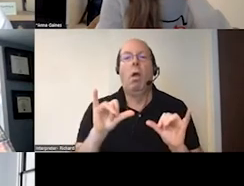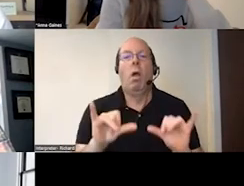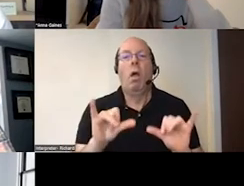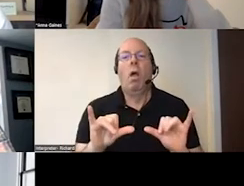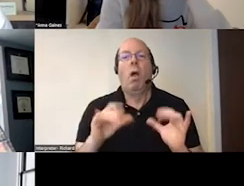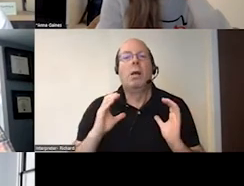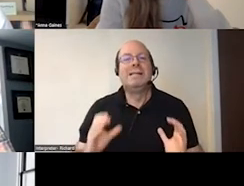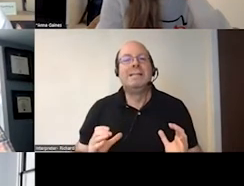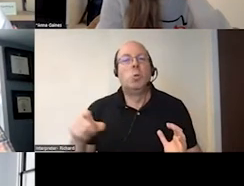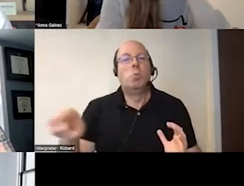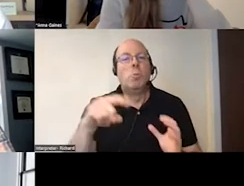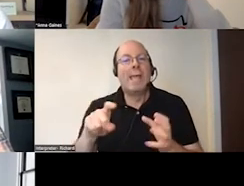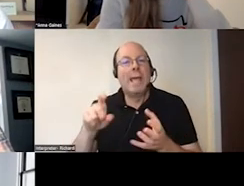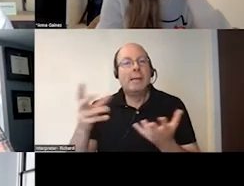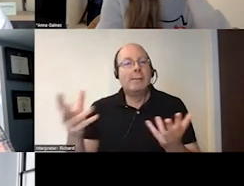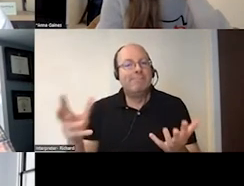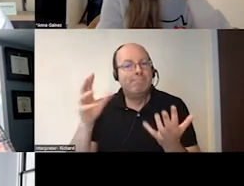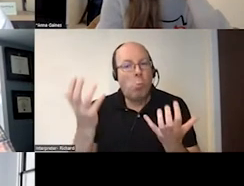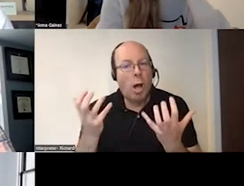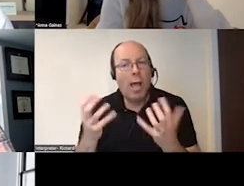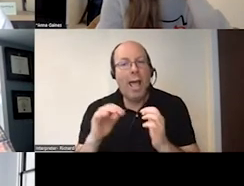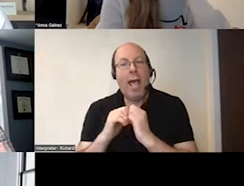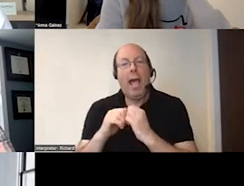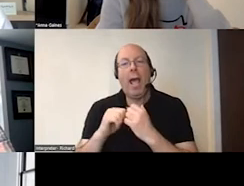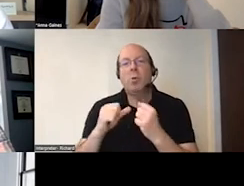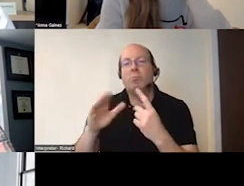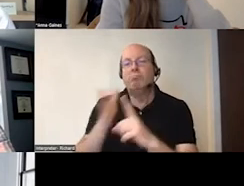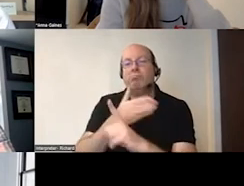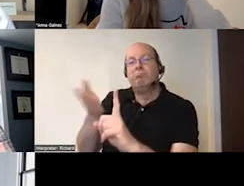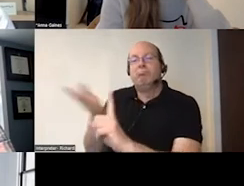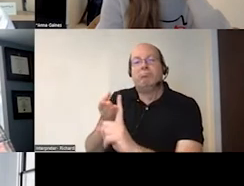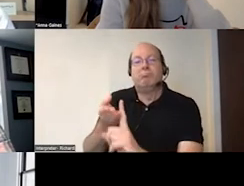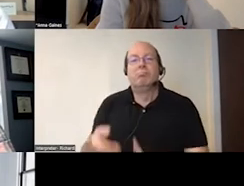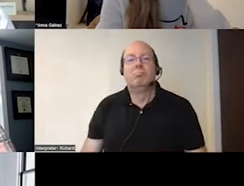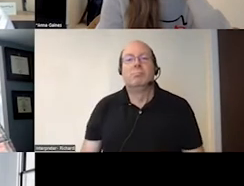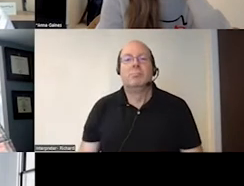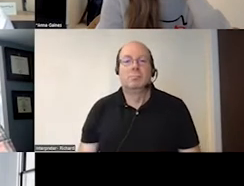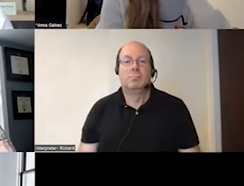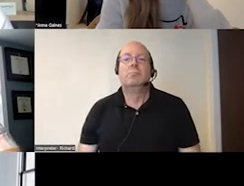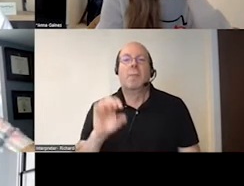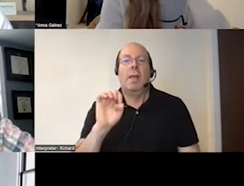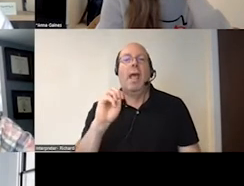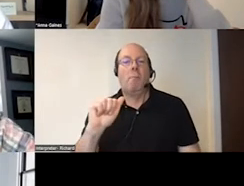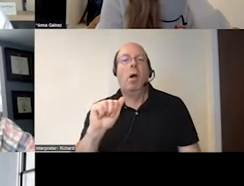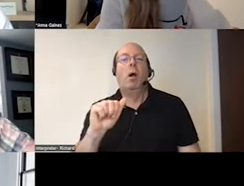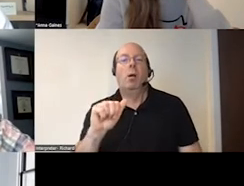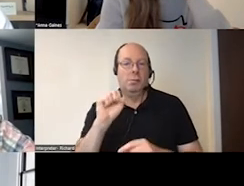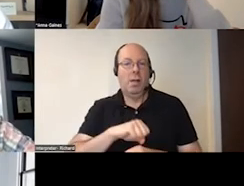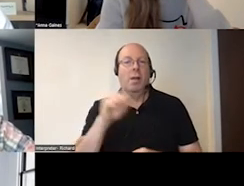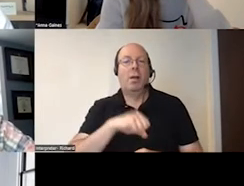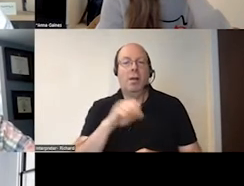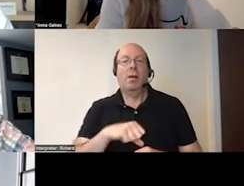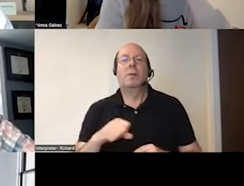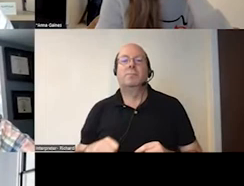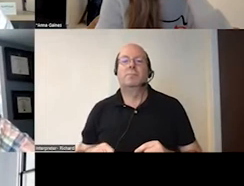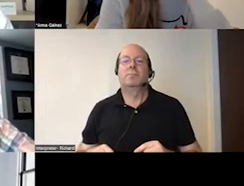who our consumers were, what they want, and how to market to them, really. I think that's really insightful too, about like the idea of